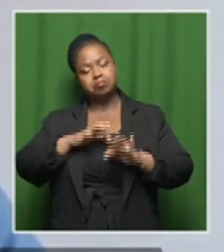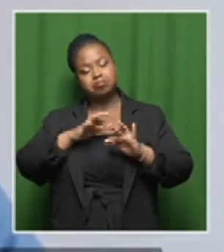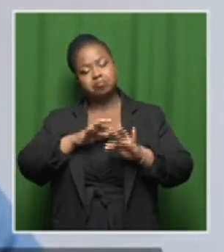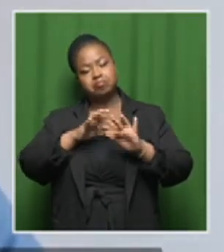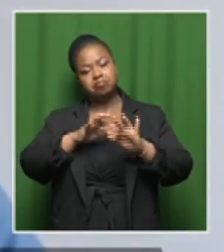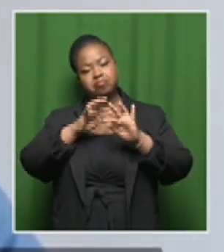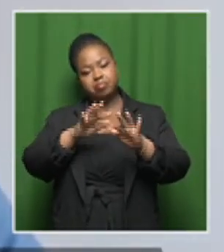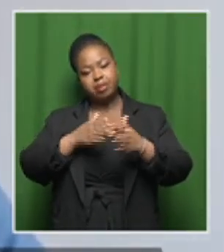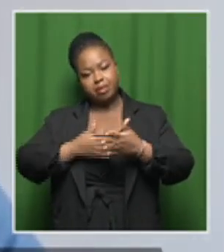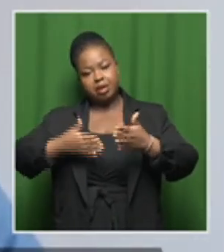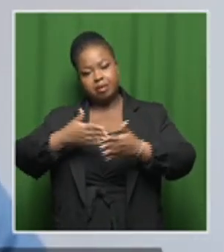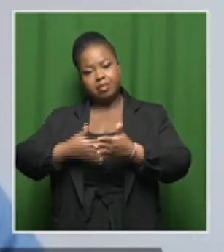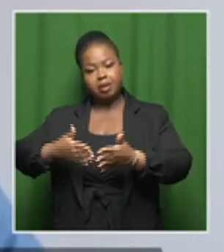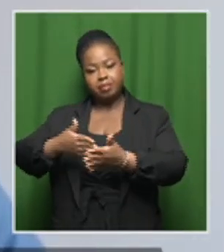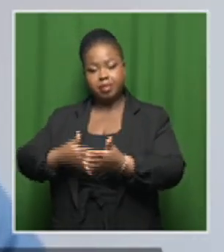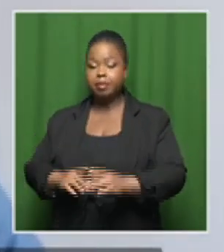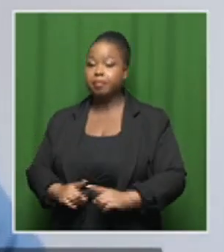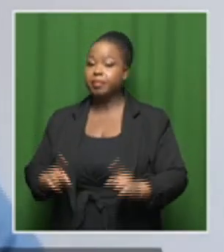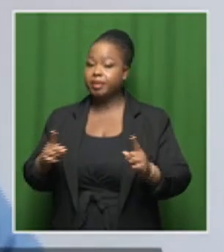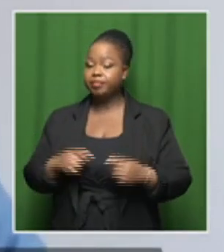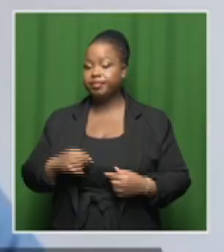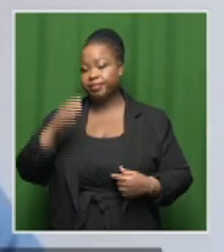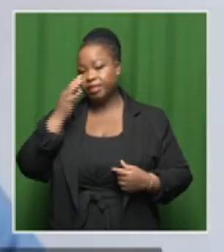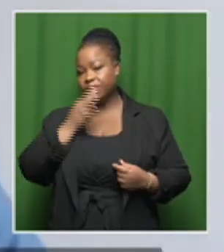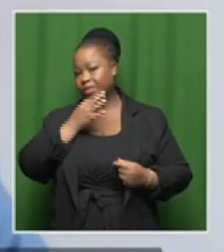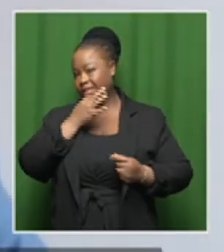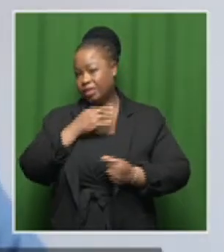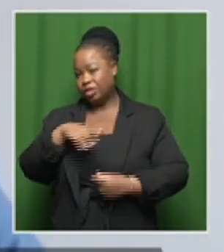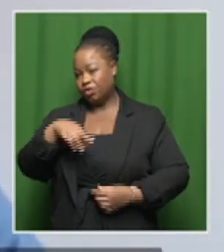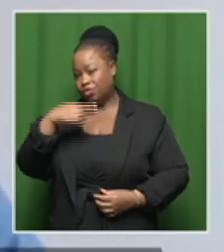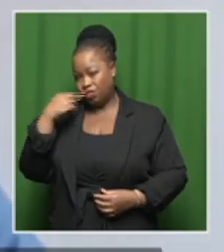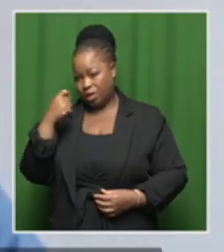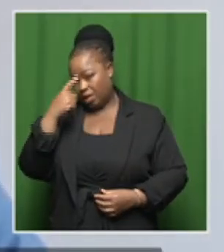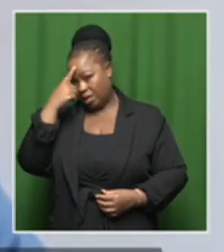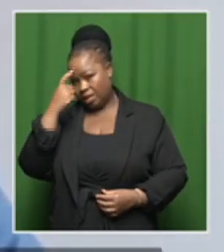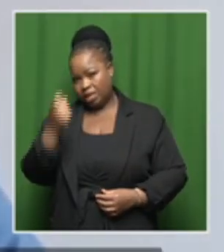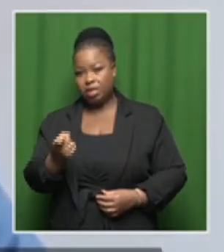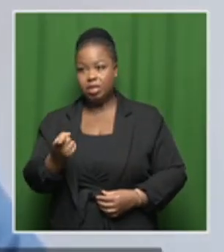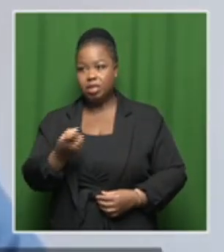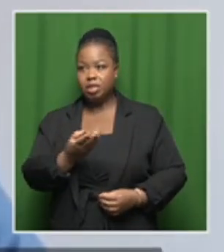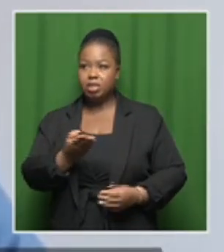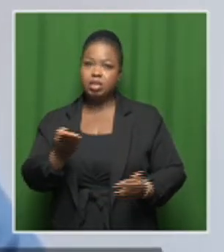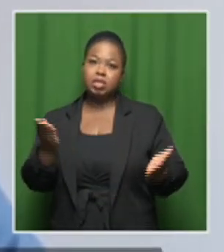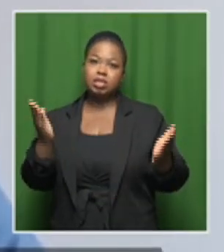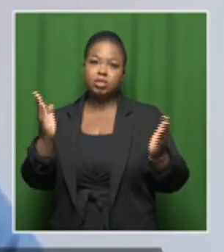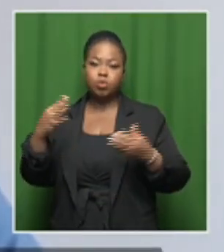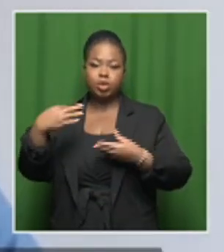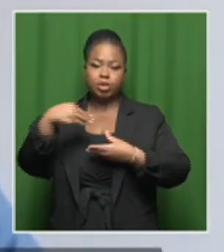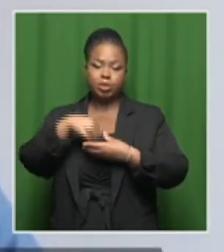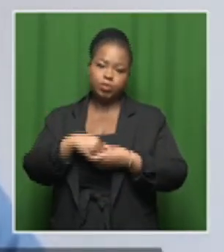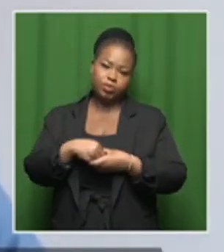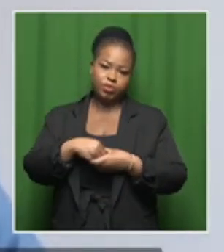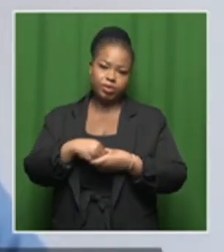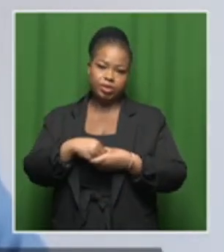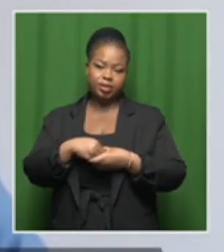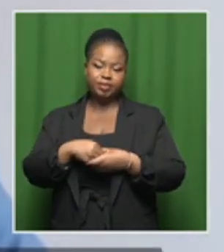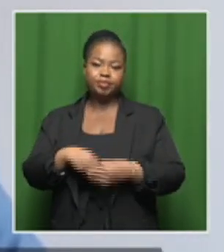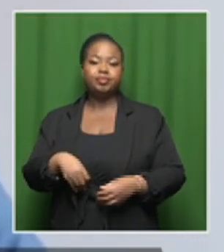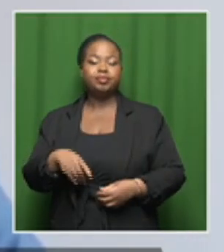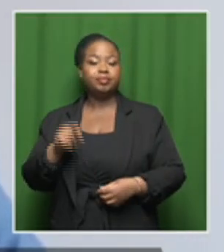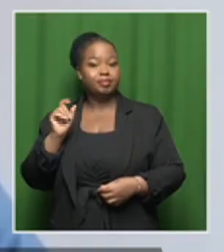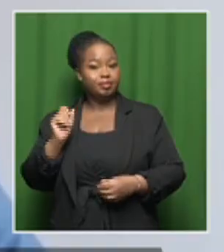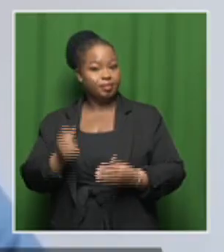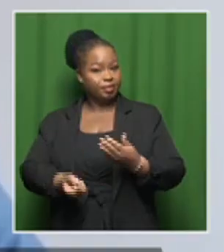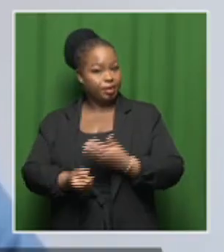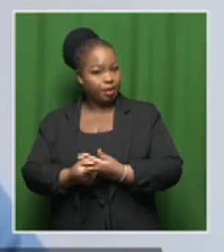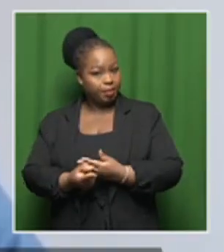and blockade. But I would say that the real illusion of inclusion was in